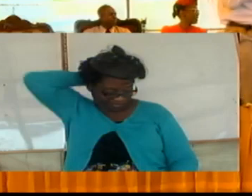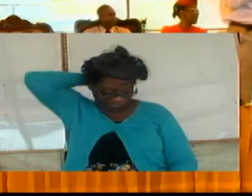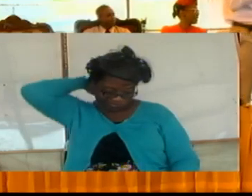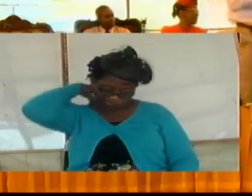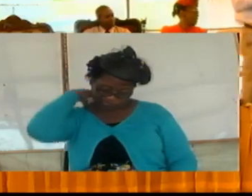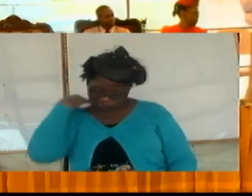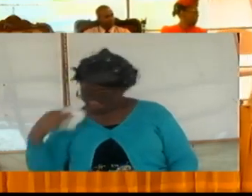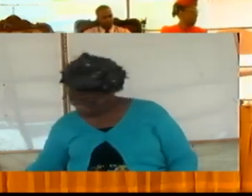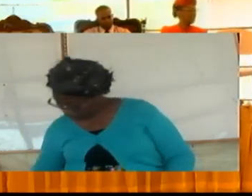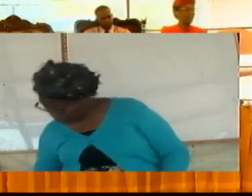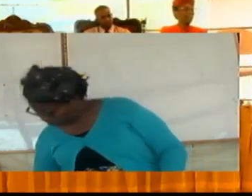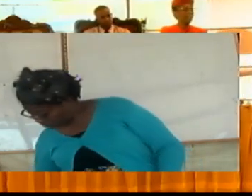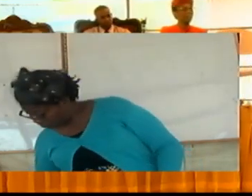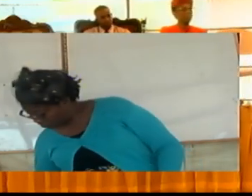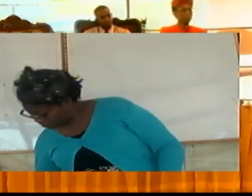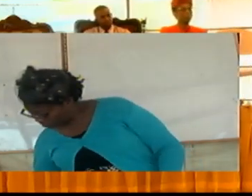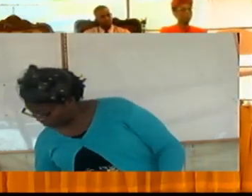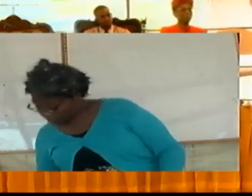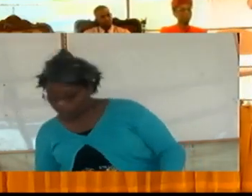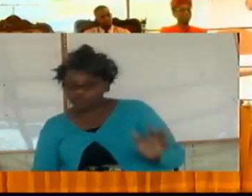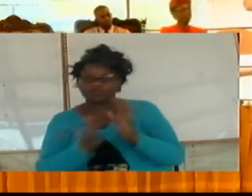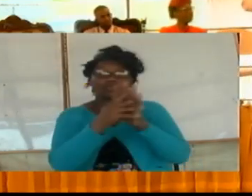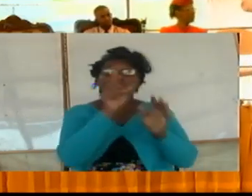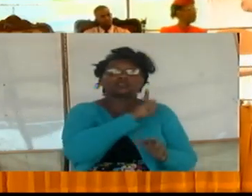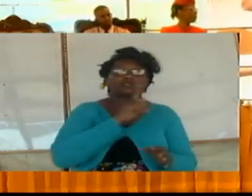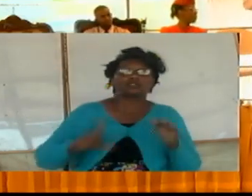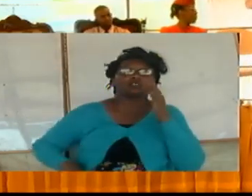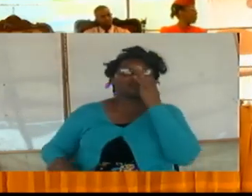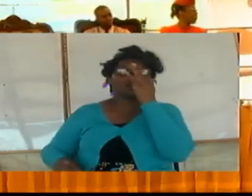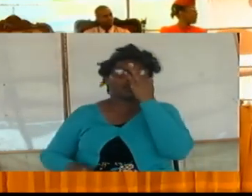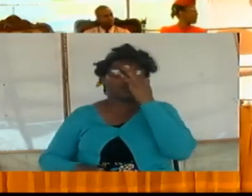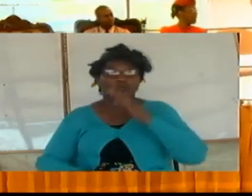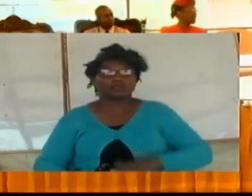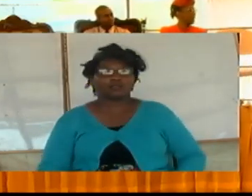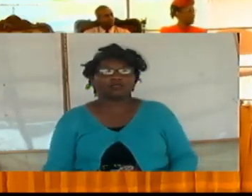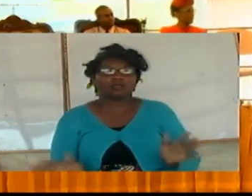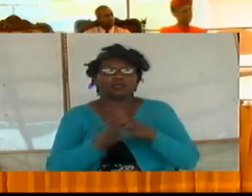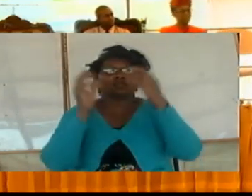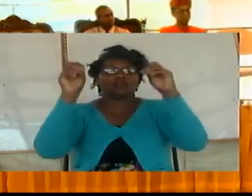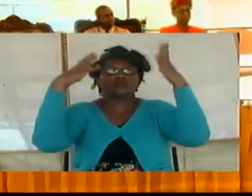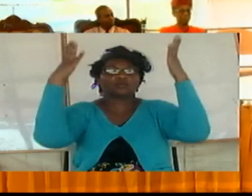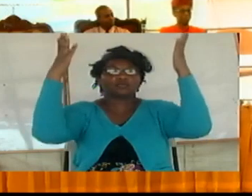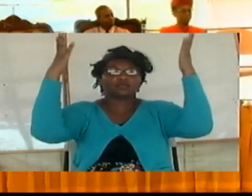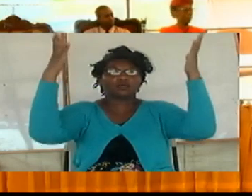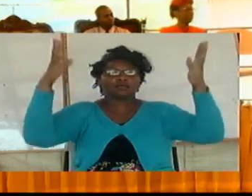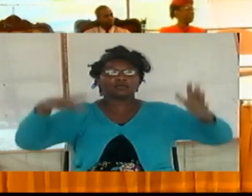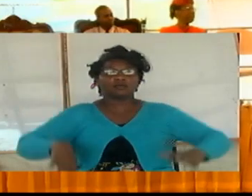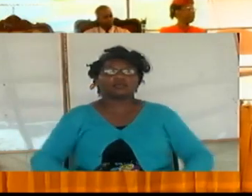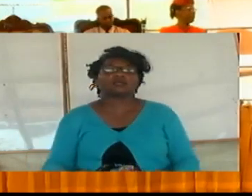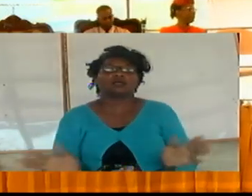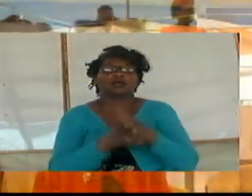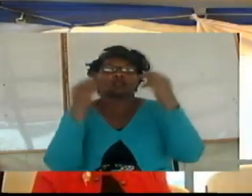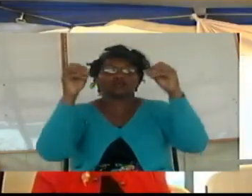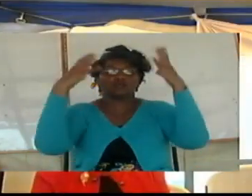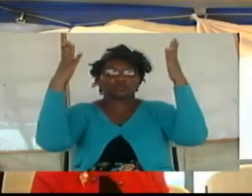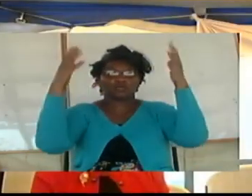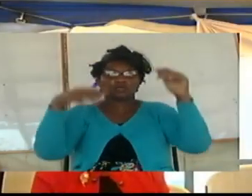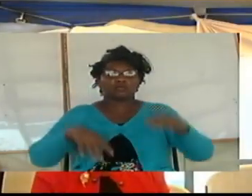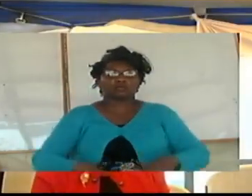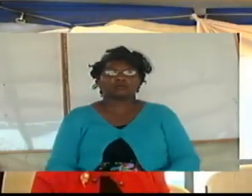Praise the Lord. Praise God. Praise God. Hallelujah. Hallelujah. I want to,